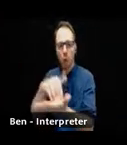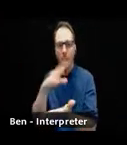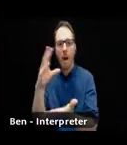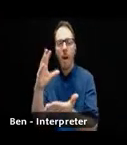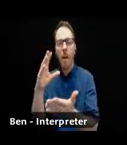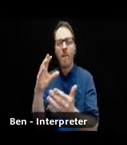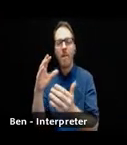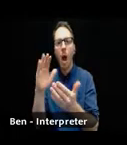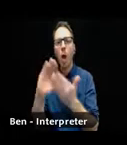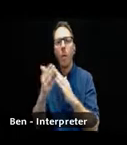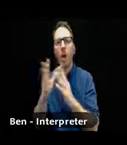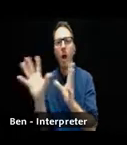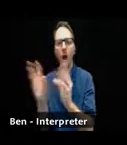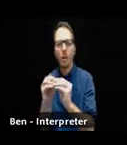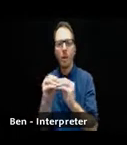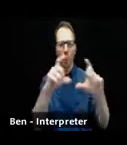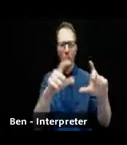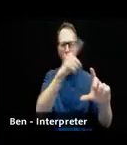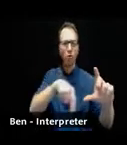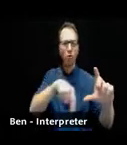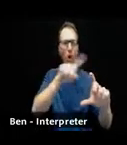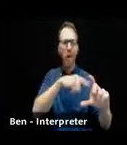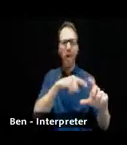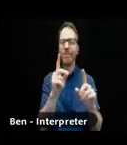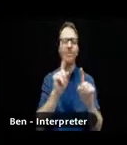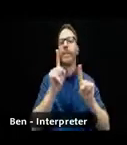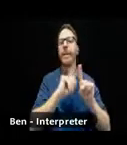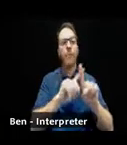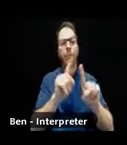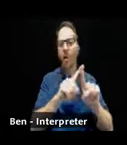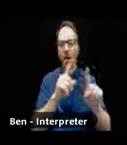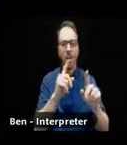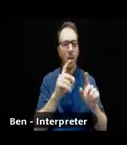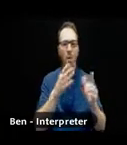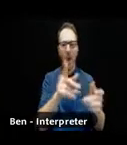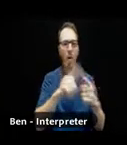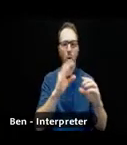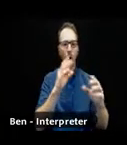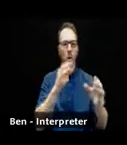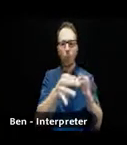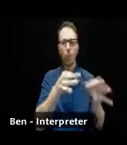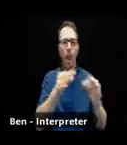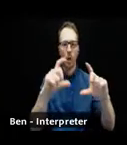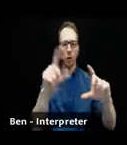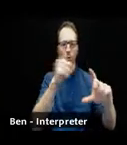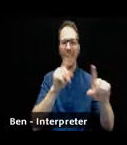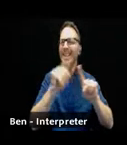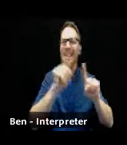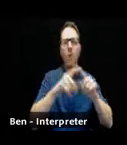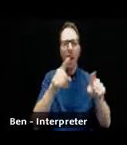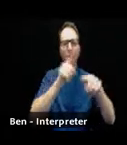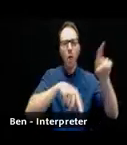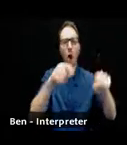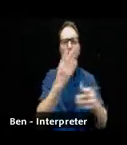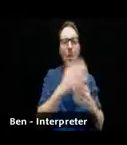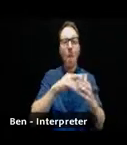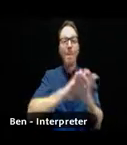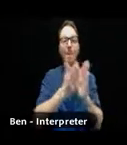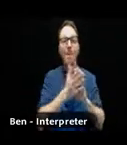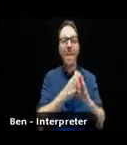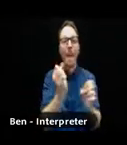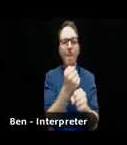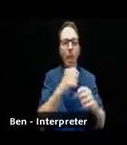is called many things all over the world. It is done in many different ways all over the world. Some people call them peacemaking circles. Some